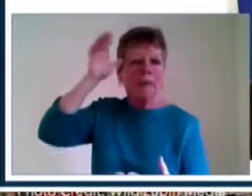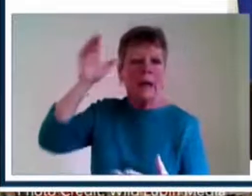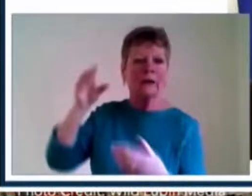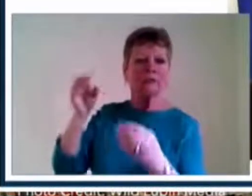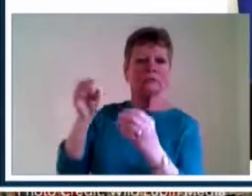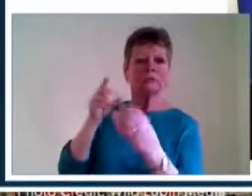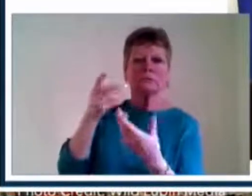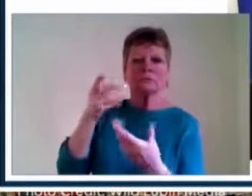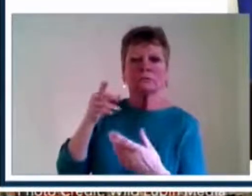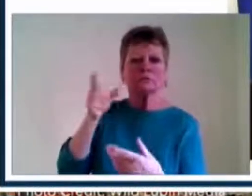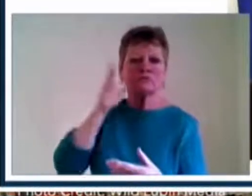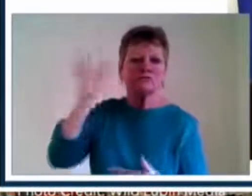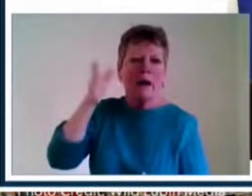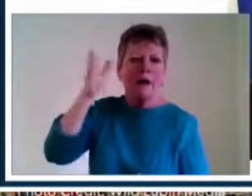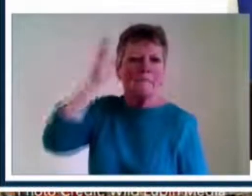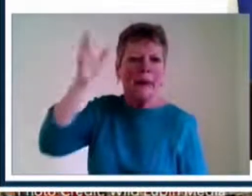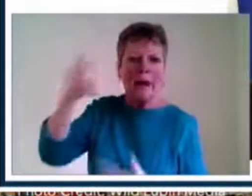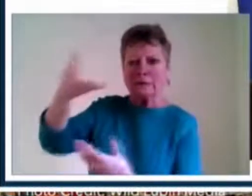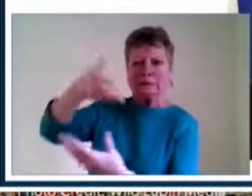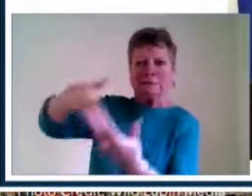parents, grandparents, that sort of thing?